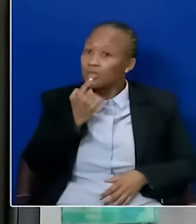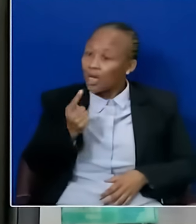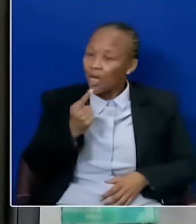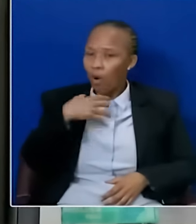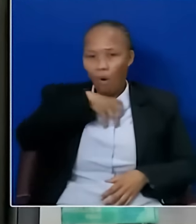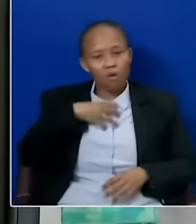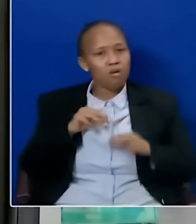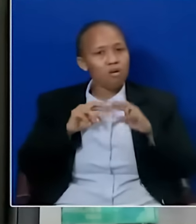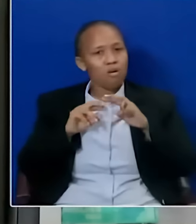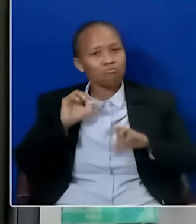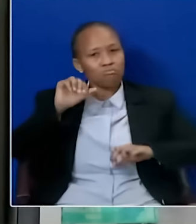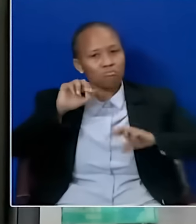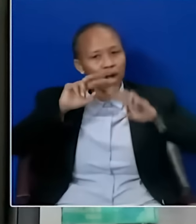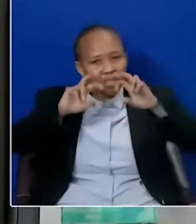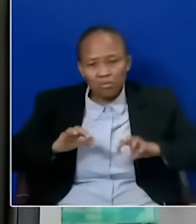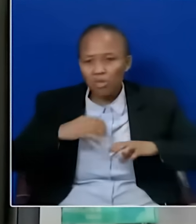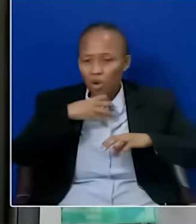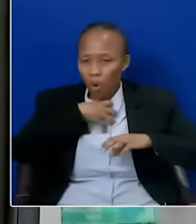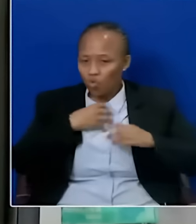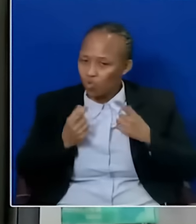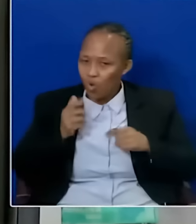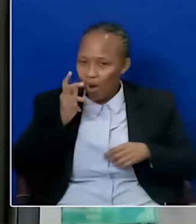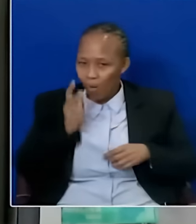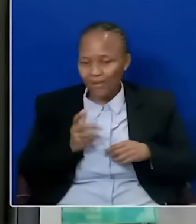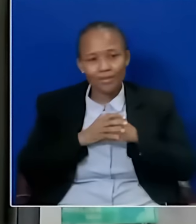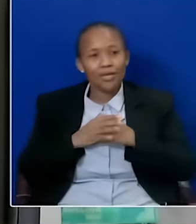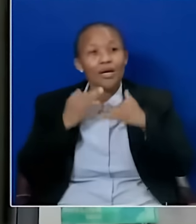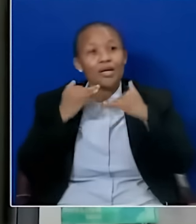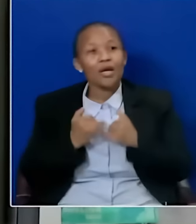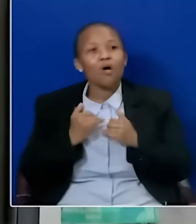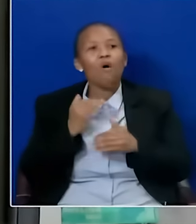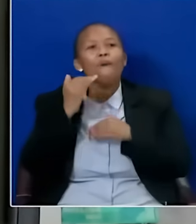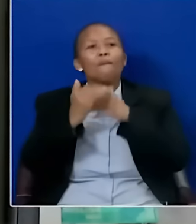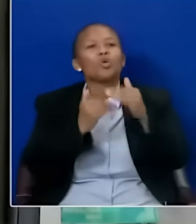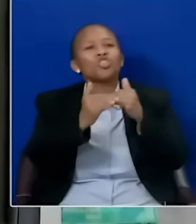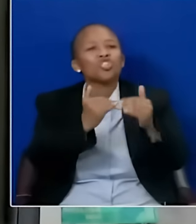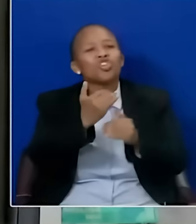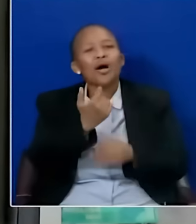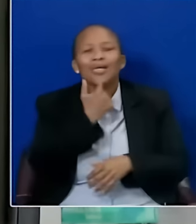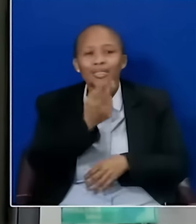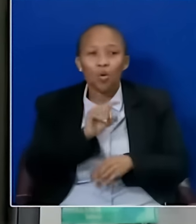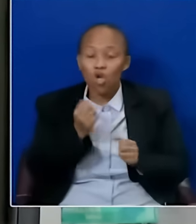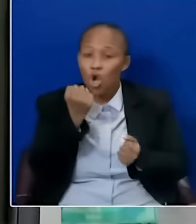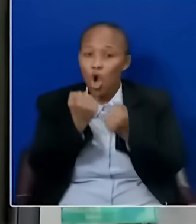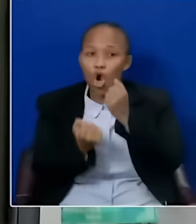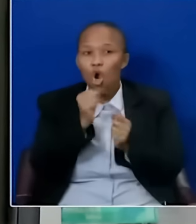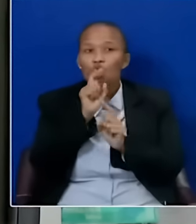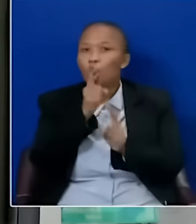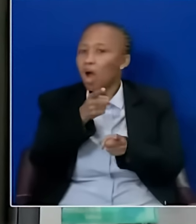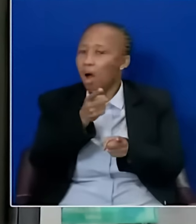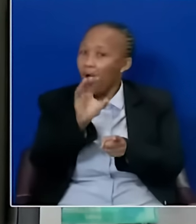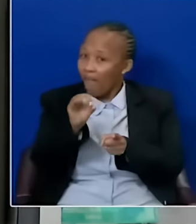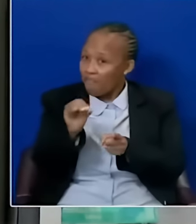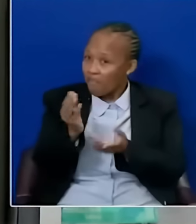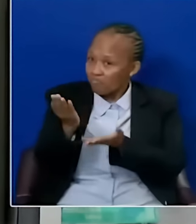In that instance, the procedure says, if he has got a court order, he must be allowed, and he will